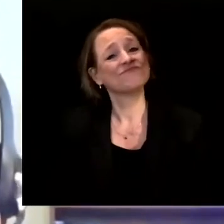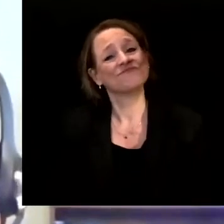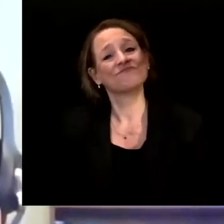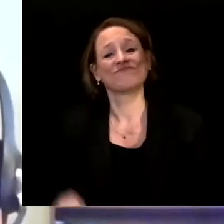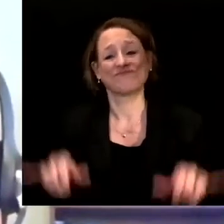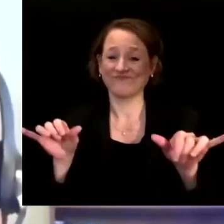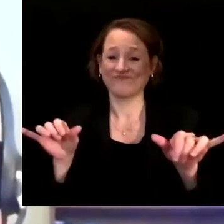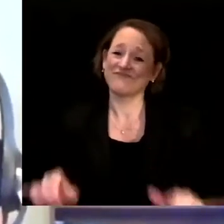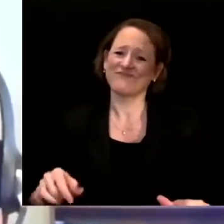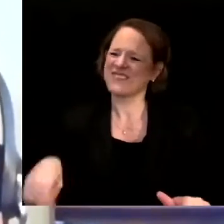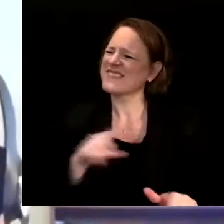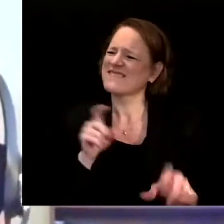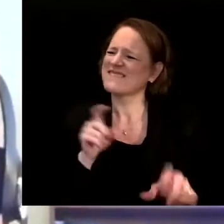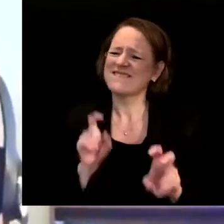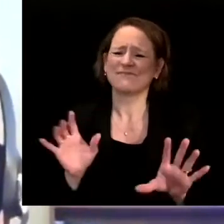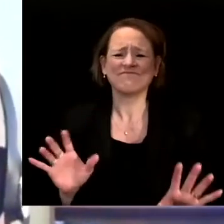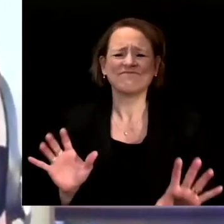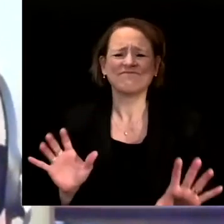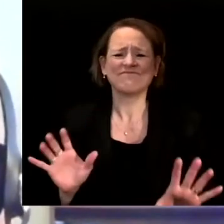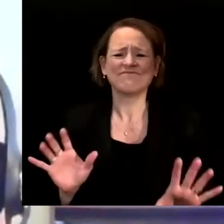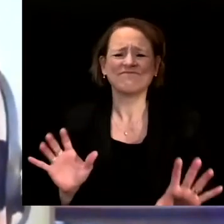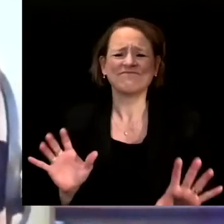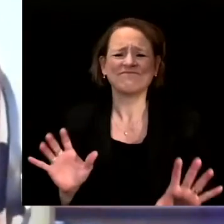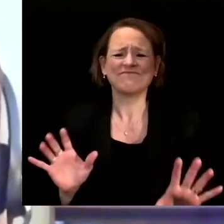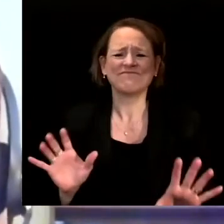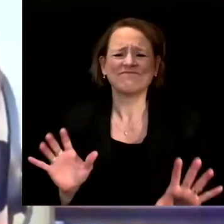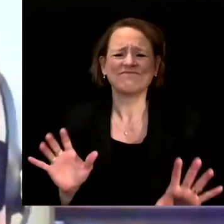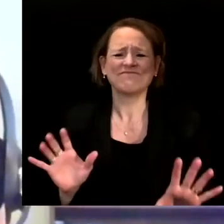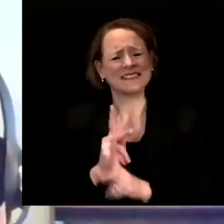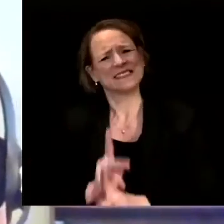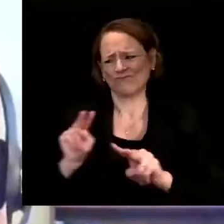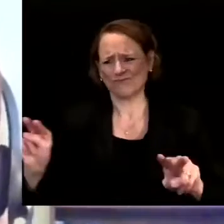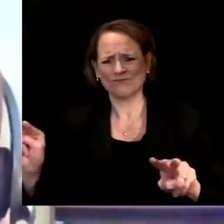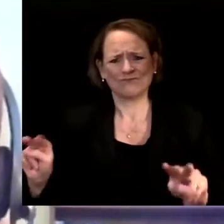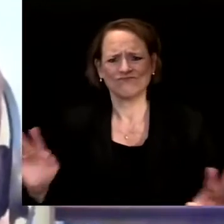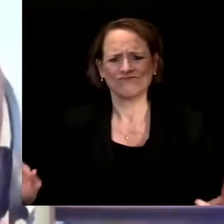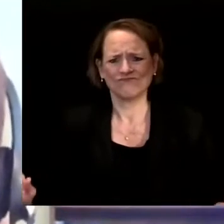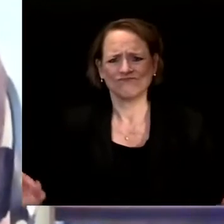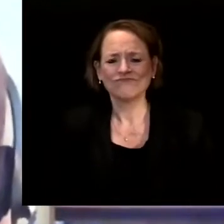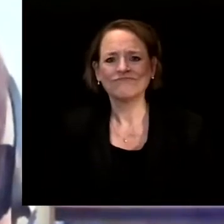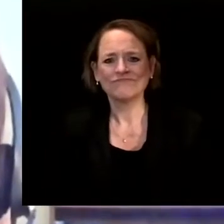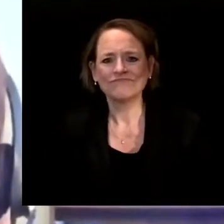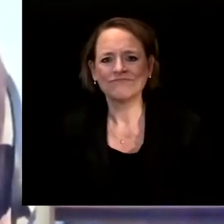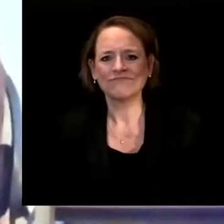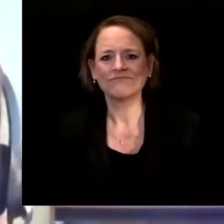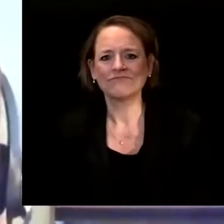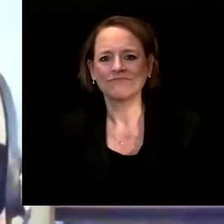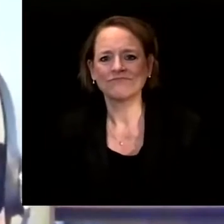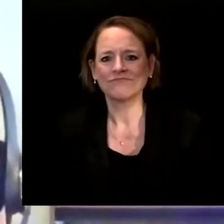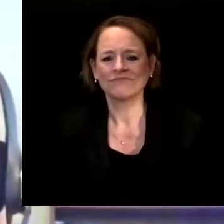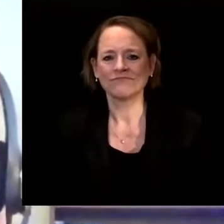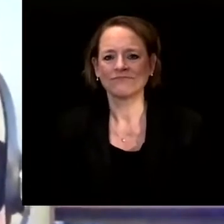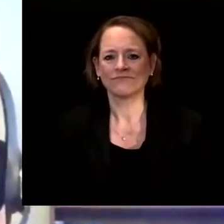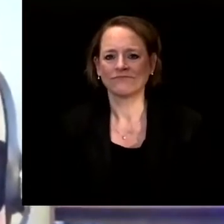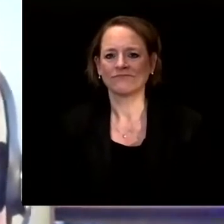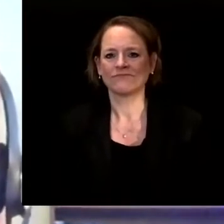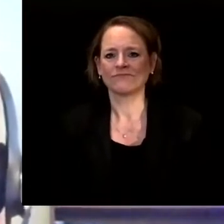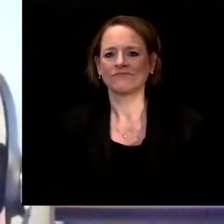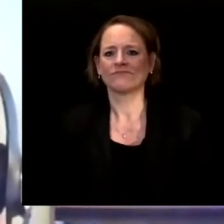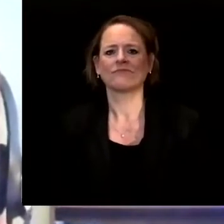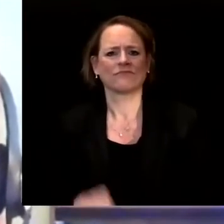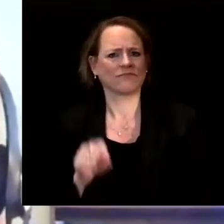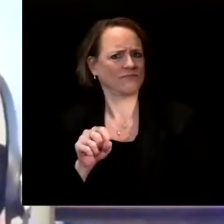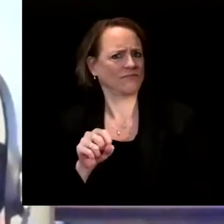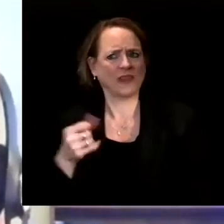why, yes, we're concerned. And that is why we really are encouraging people to